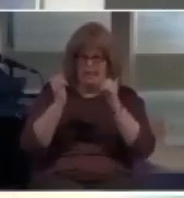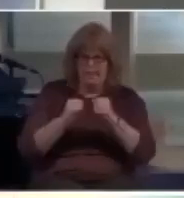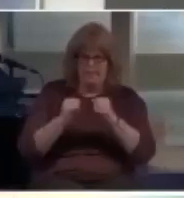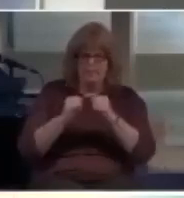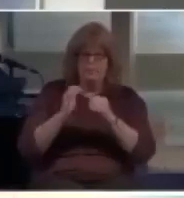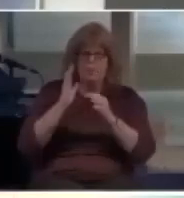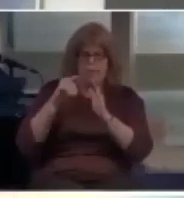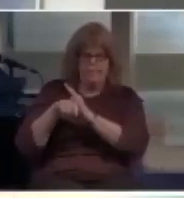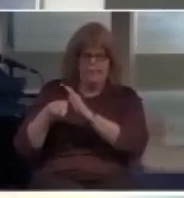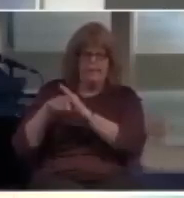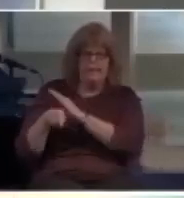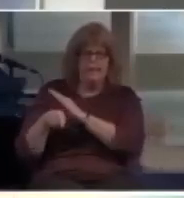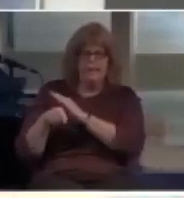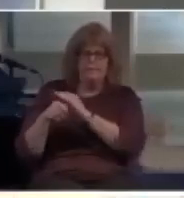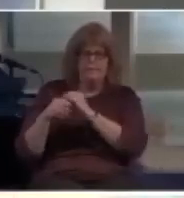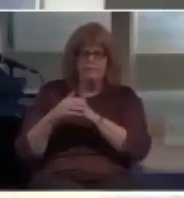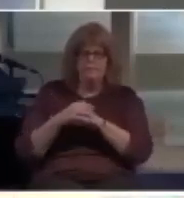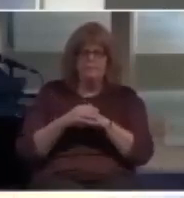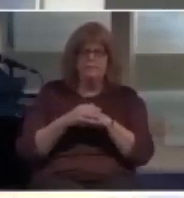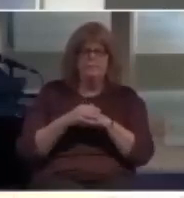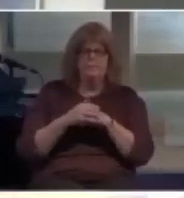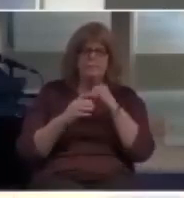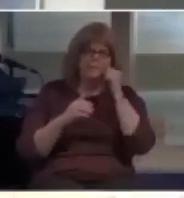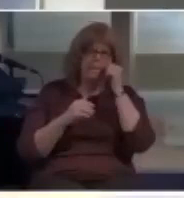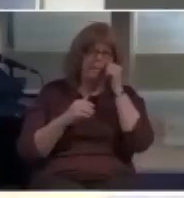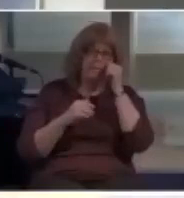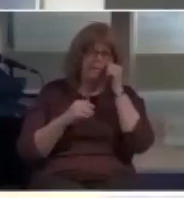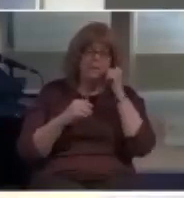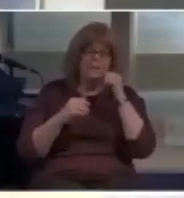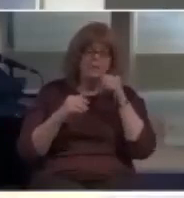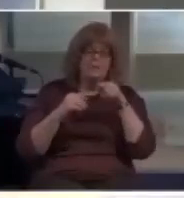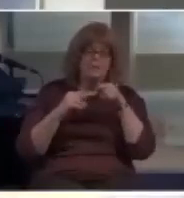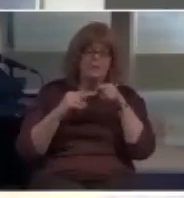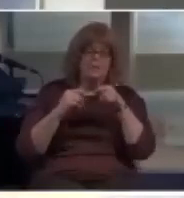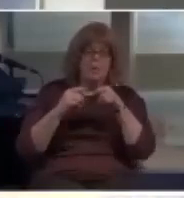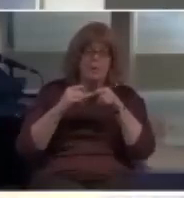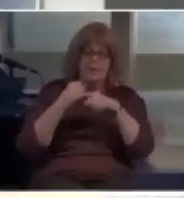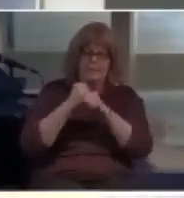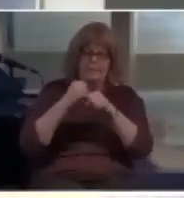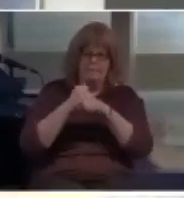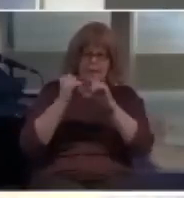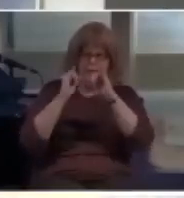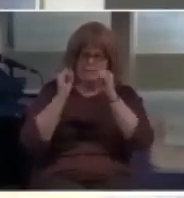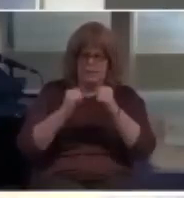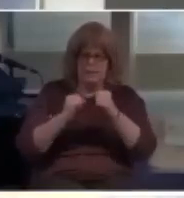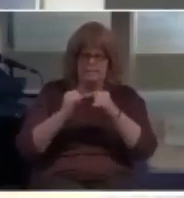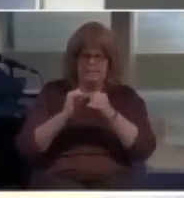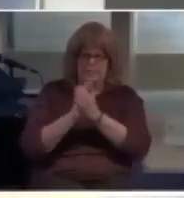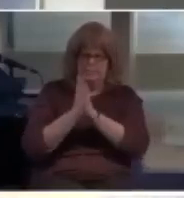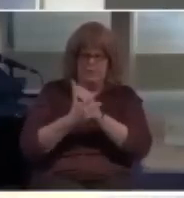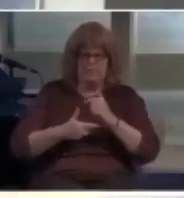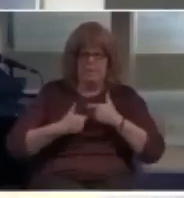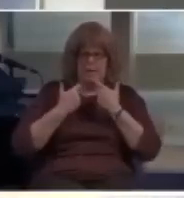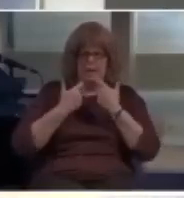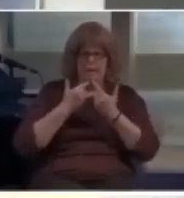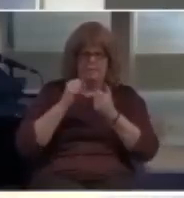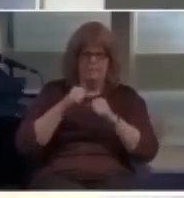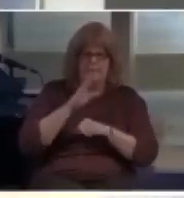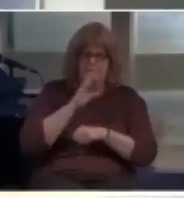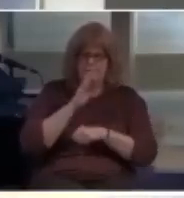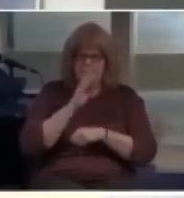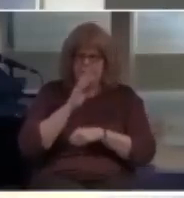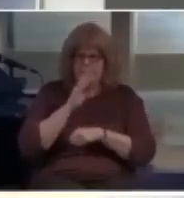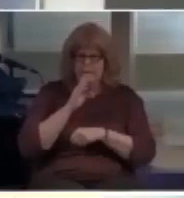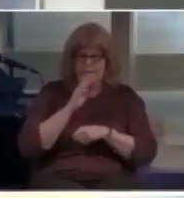be killed. And so not only does he give breath to the to this image so it speaks, but that